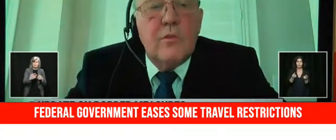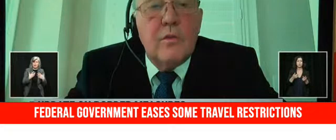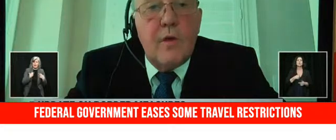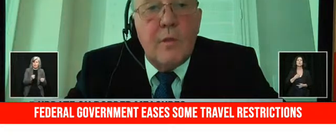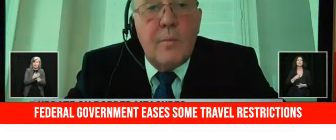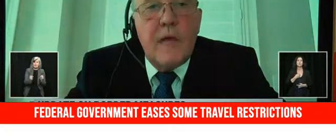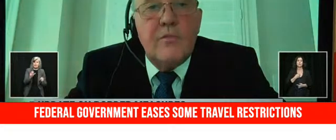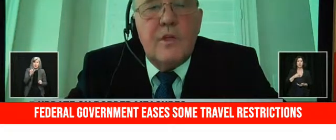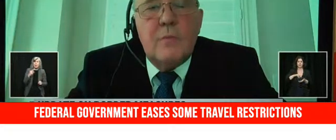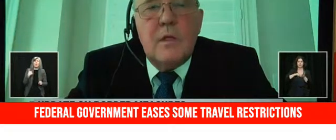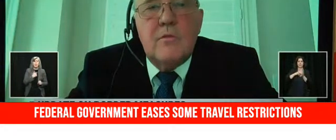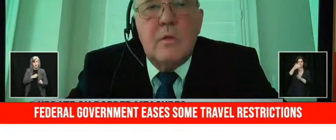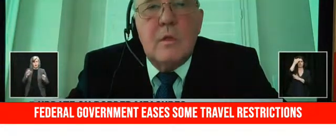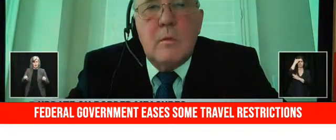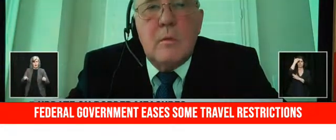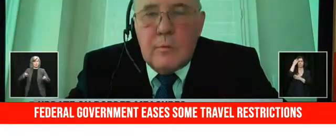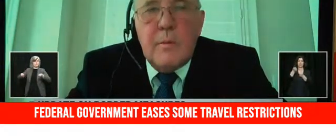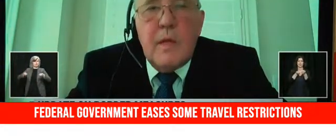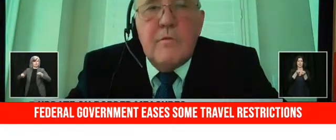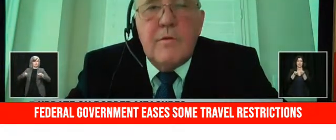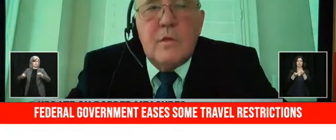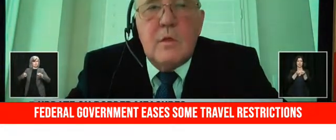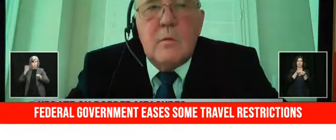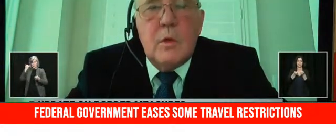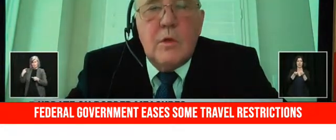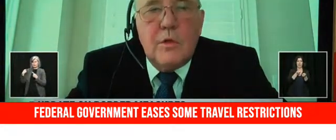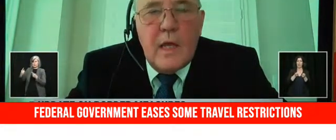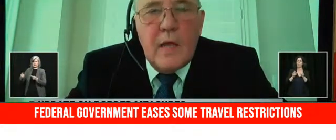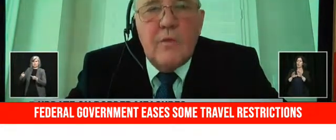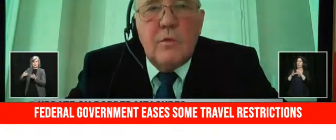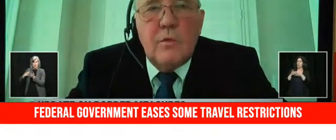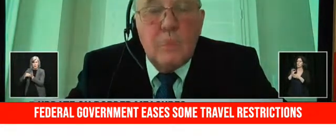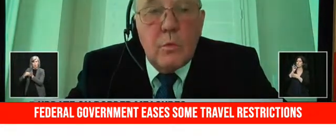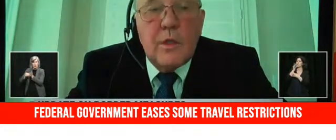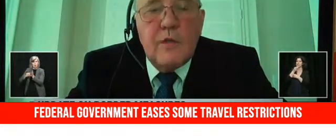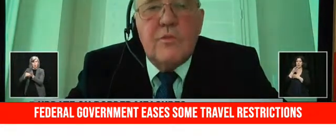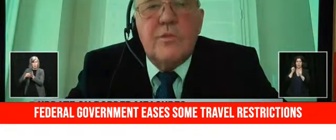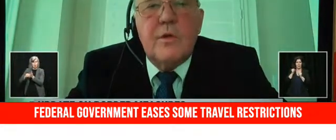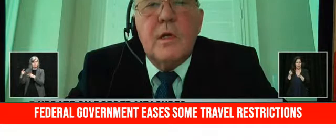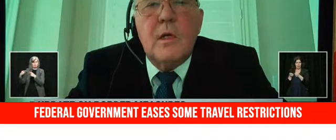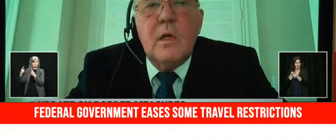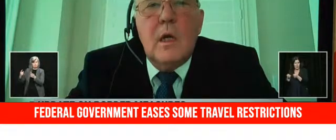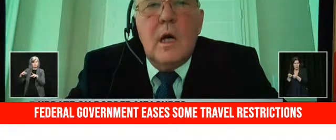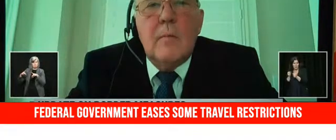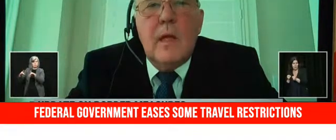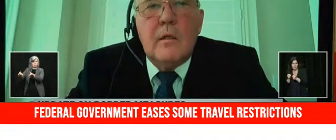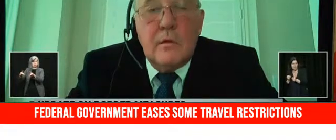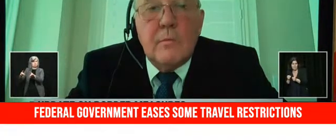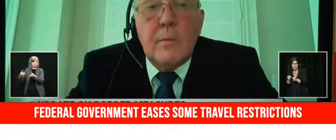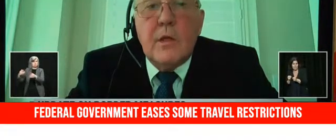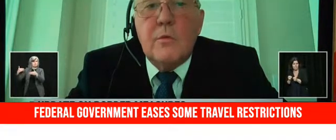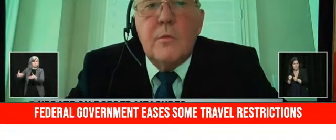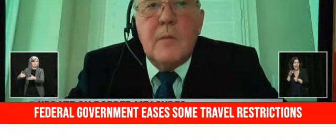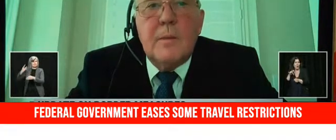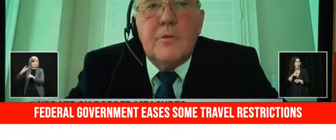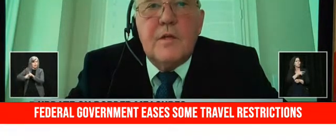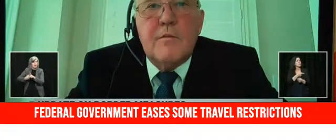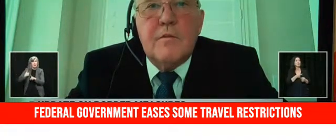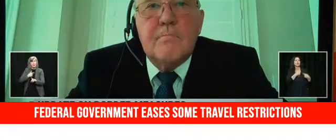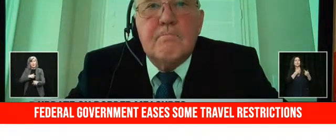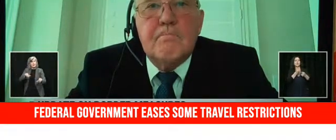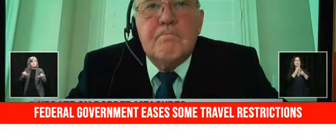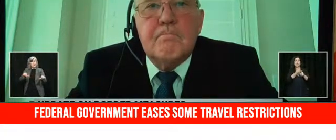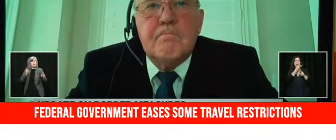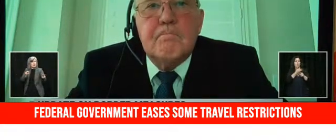and the learnings of the past 6 months. We're going to remain vigilant, and we're going to do the work necessary and to make sure we keep people